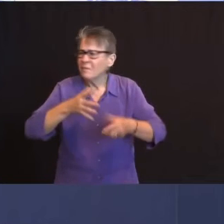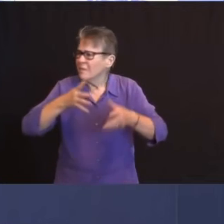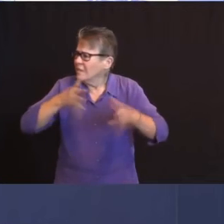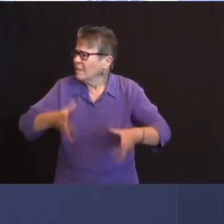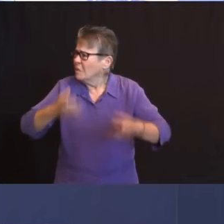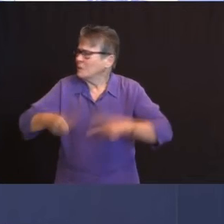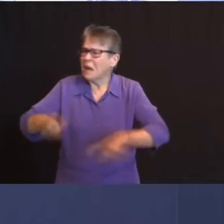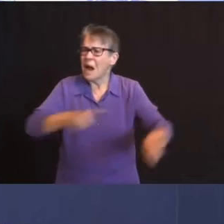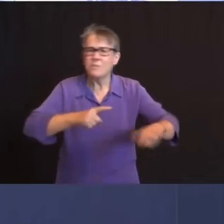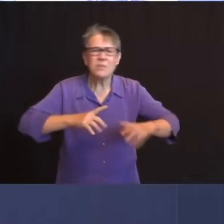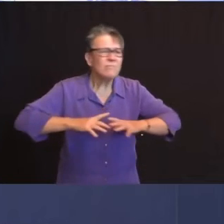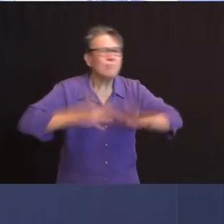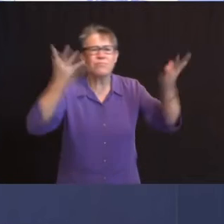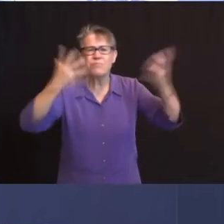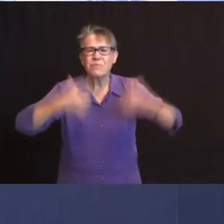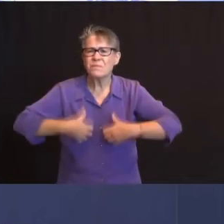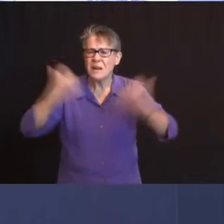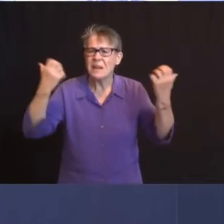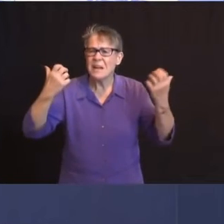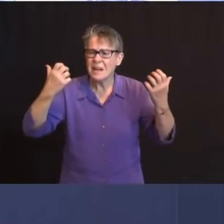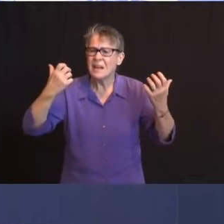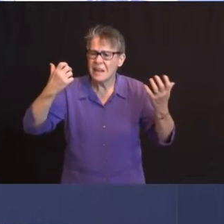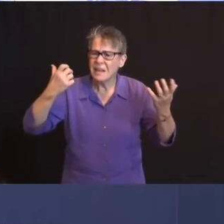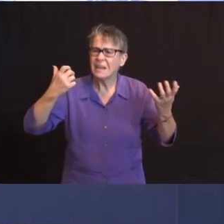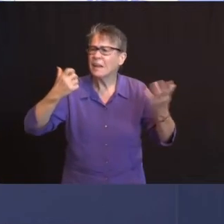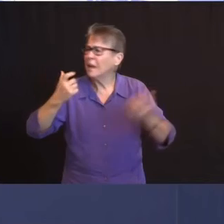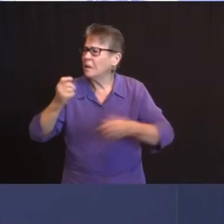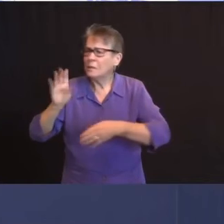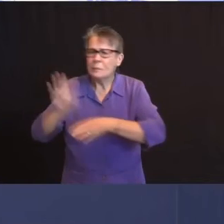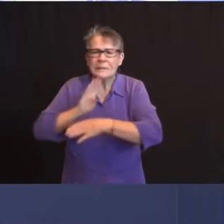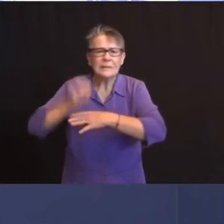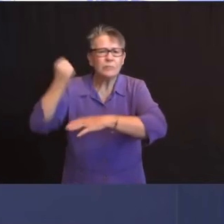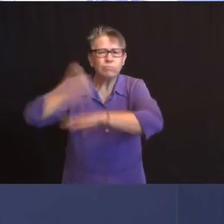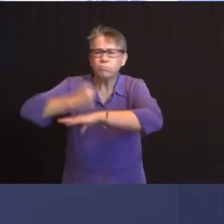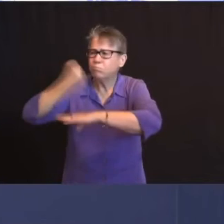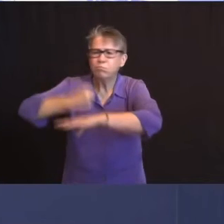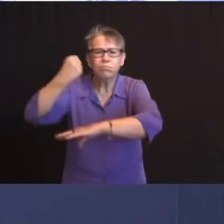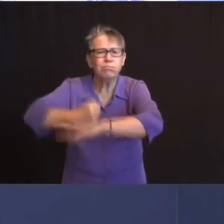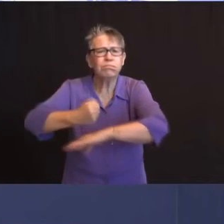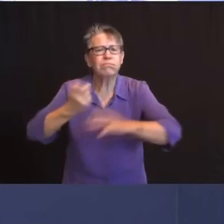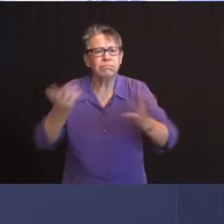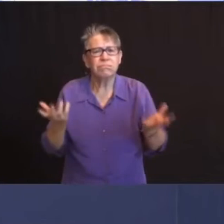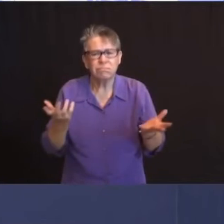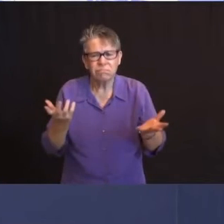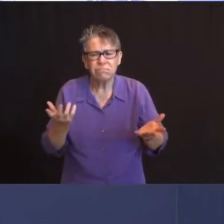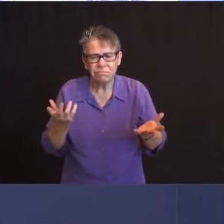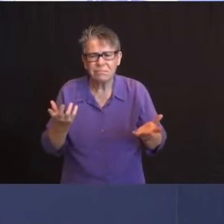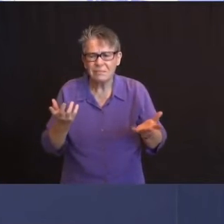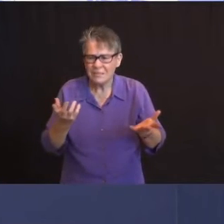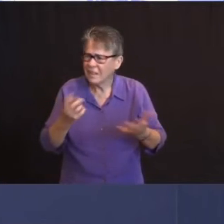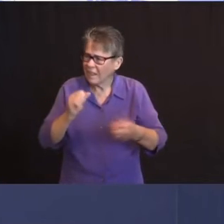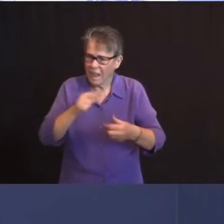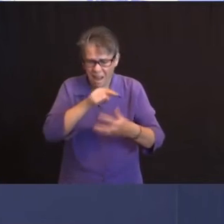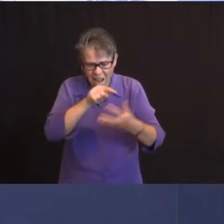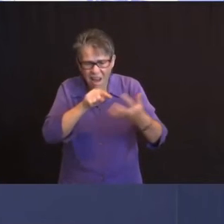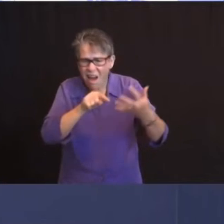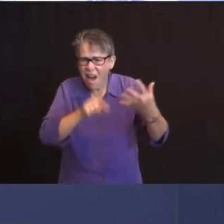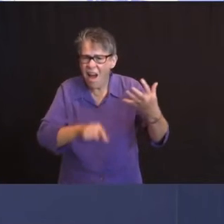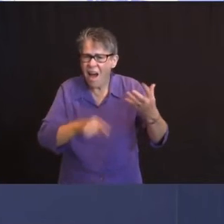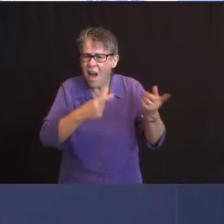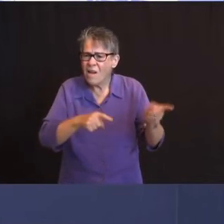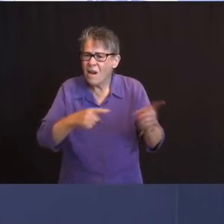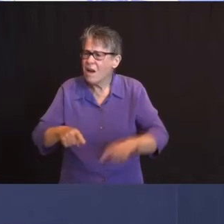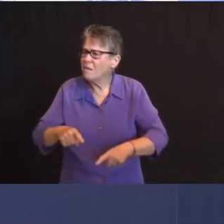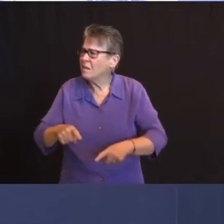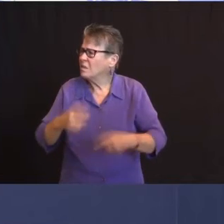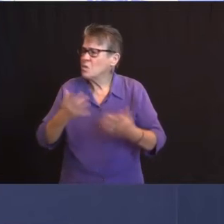falter. But what I really hate is thinking about the families of the more than 15,000 New Jerseyans who have died. I'm sorry that I won't be able to see